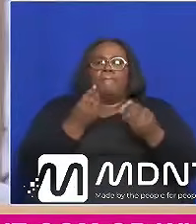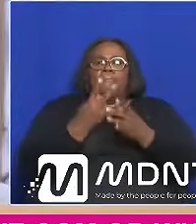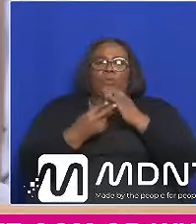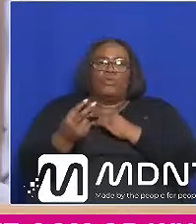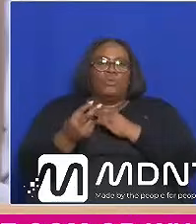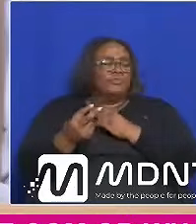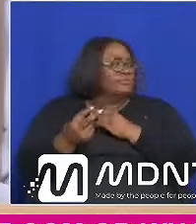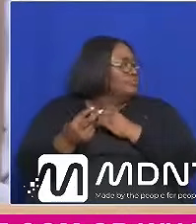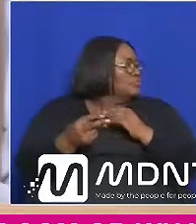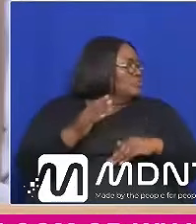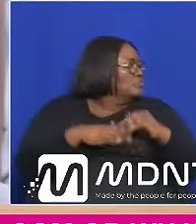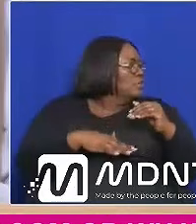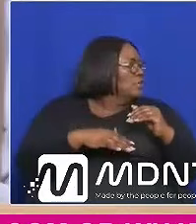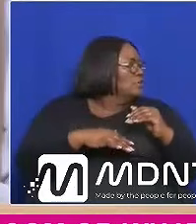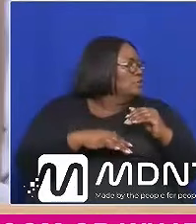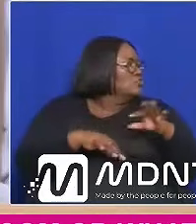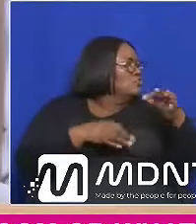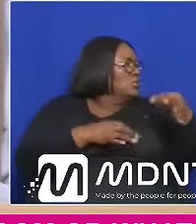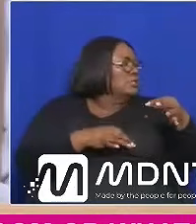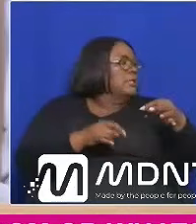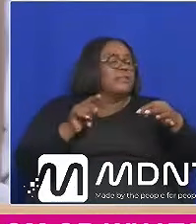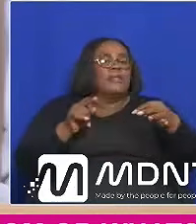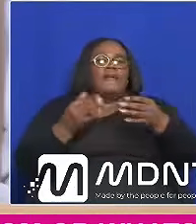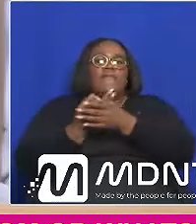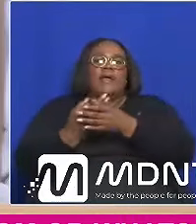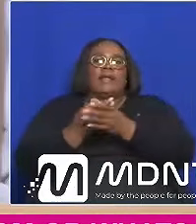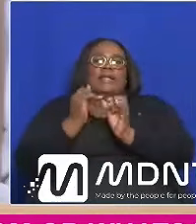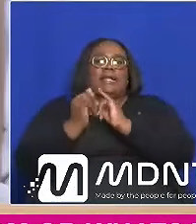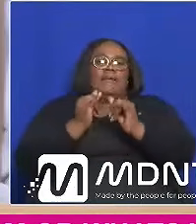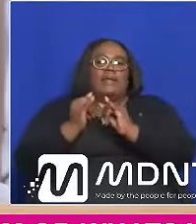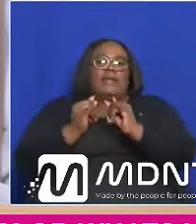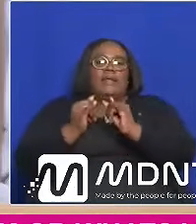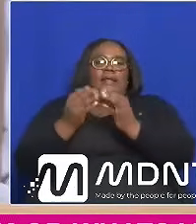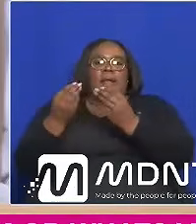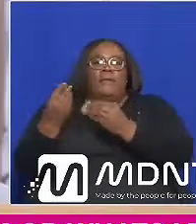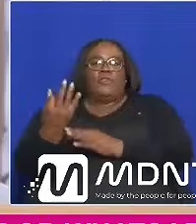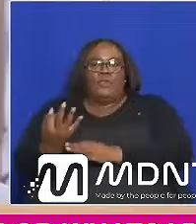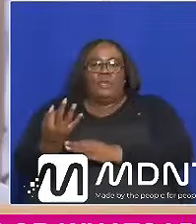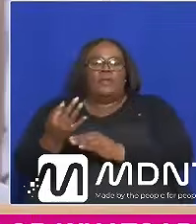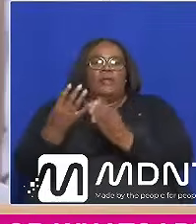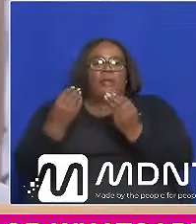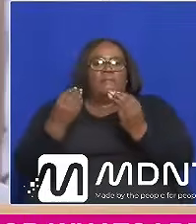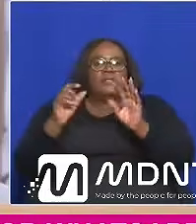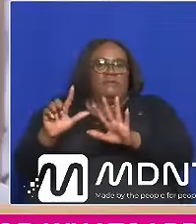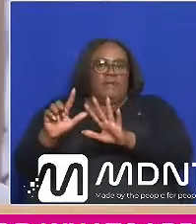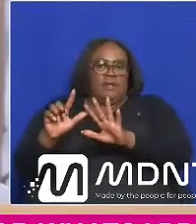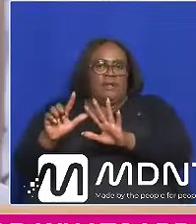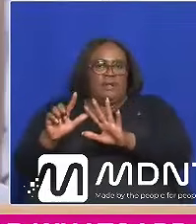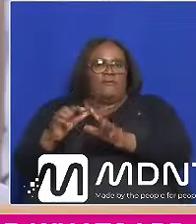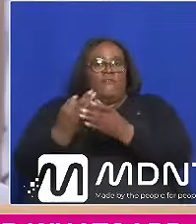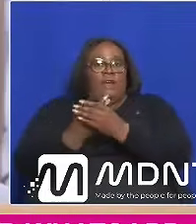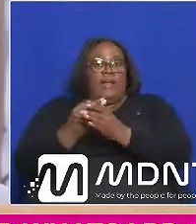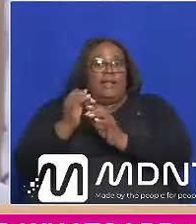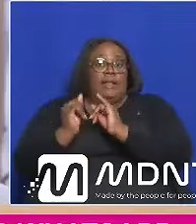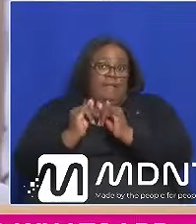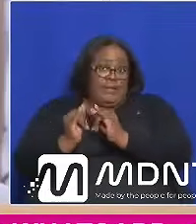of file 11, item 3, and item 7 of file 11.